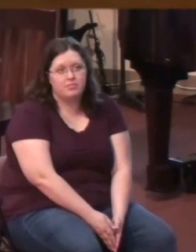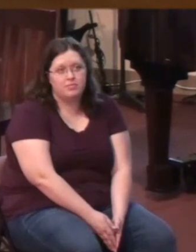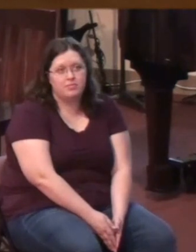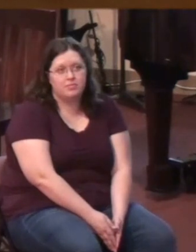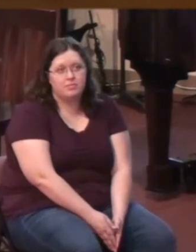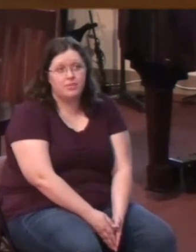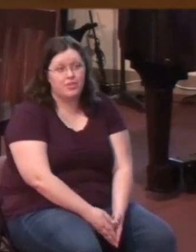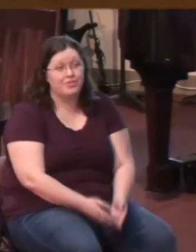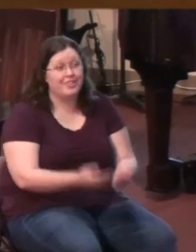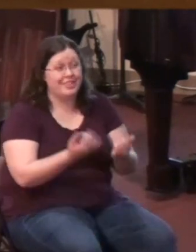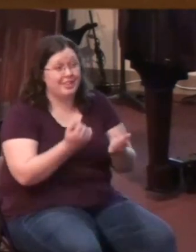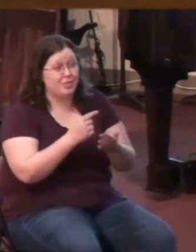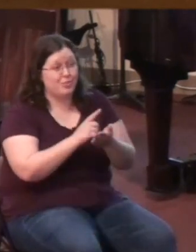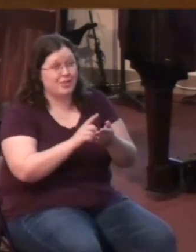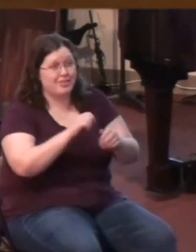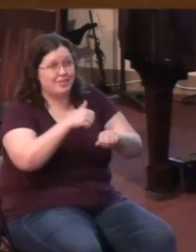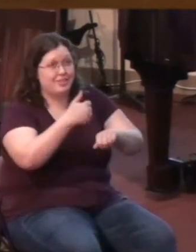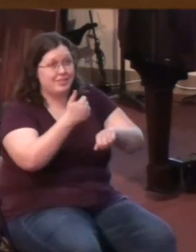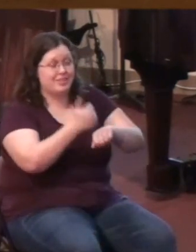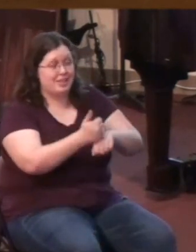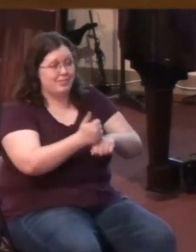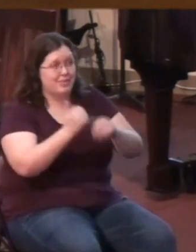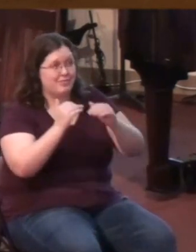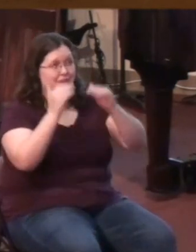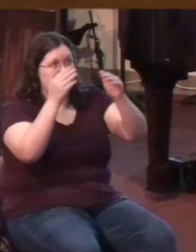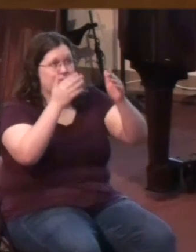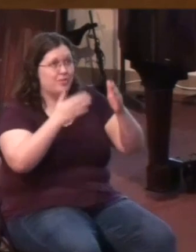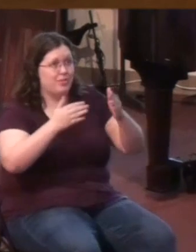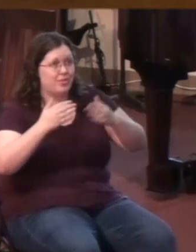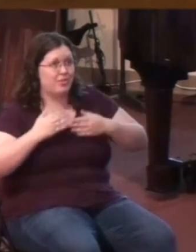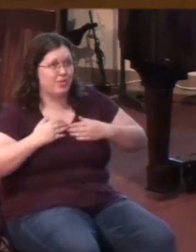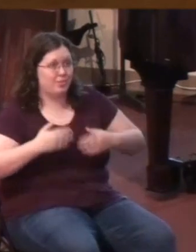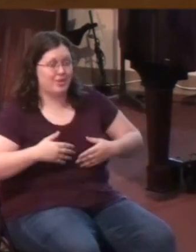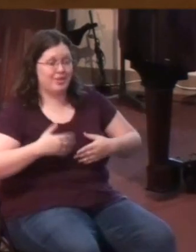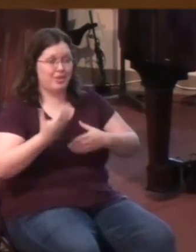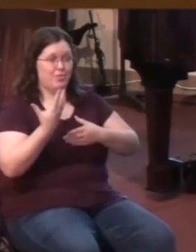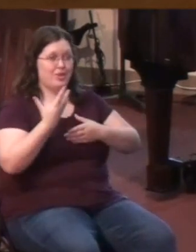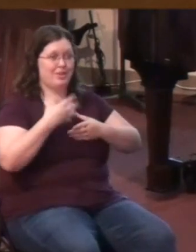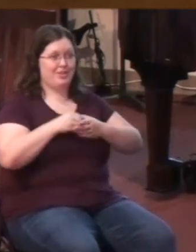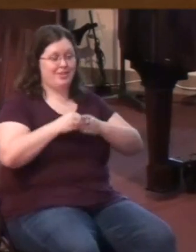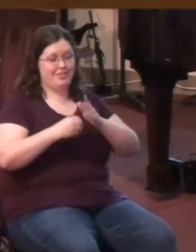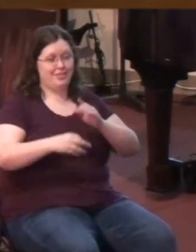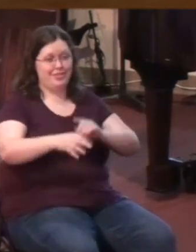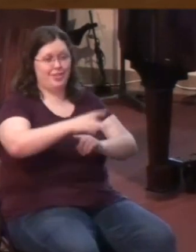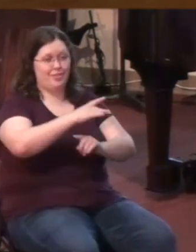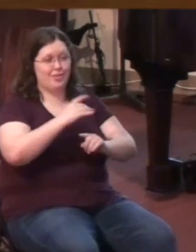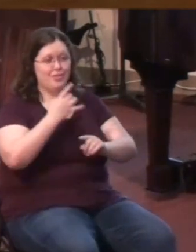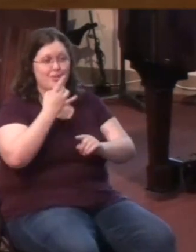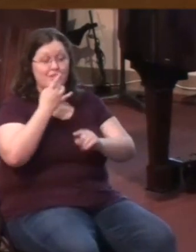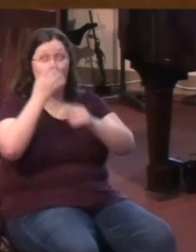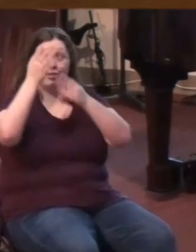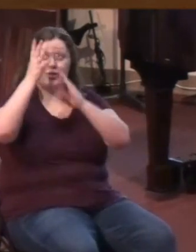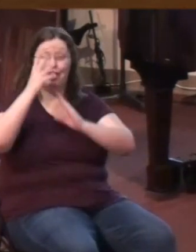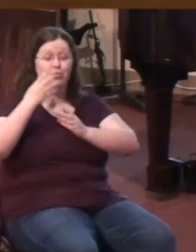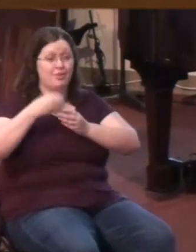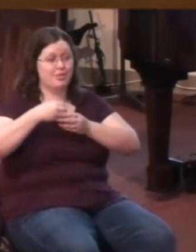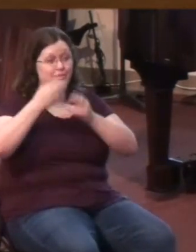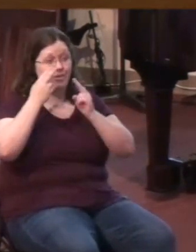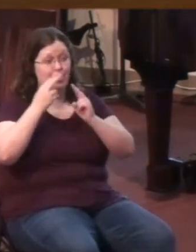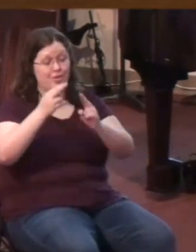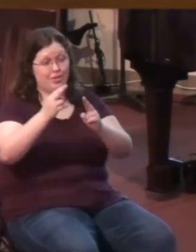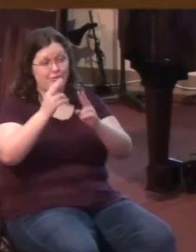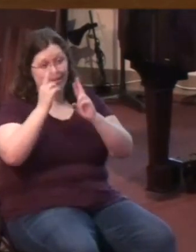this week establish a higher order of being within and all around you. The light of God within me honors and